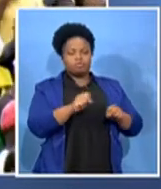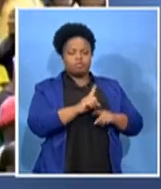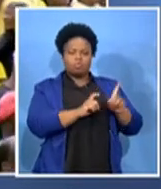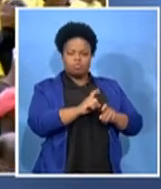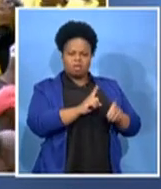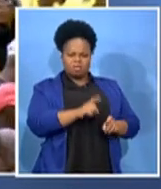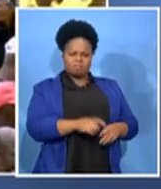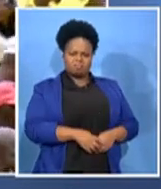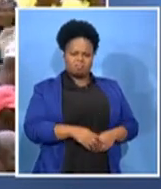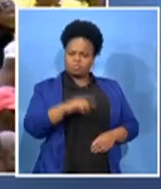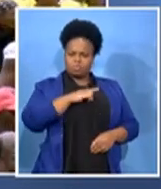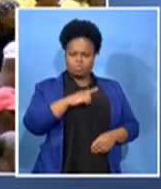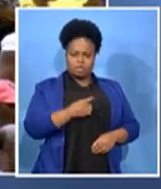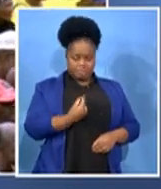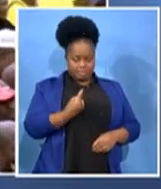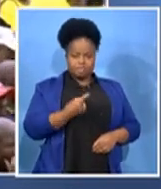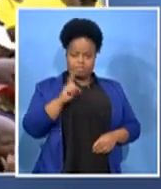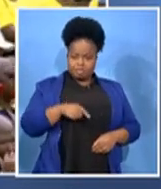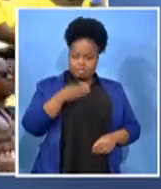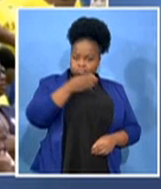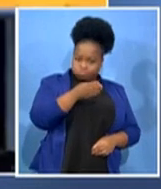be testifying at some point.